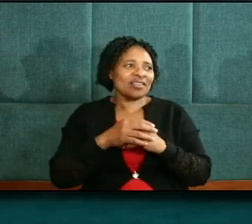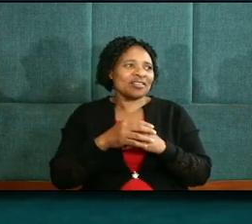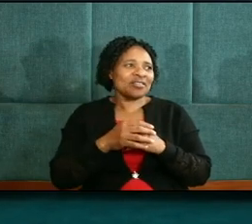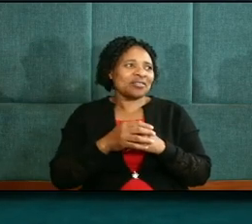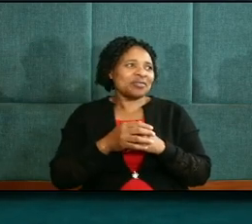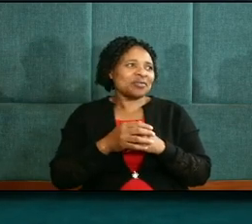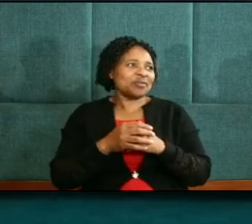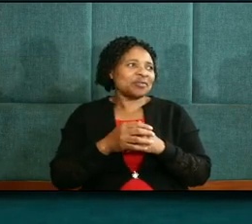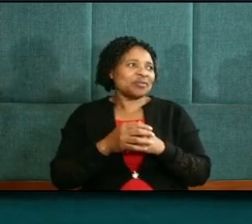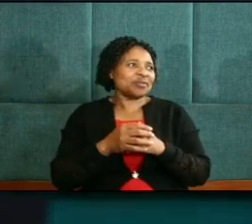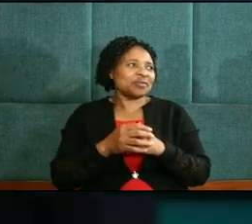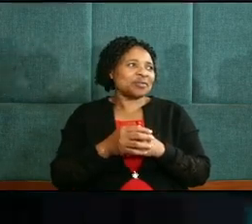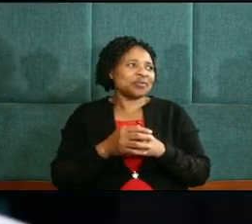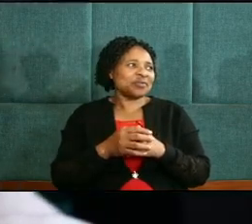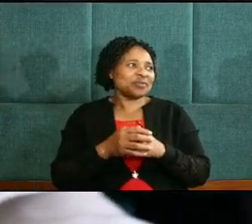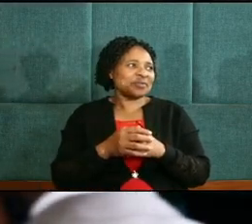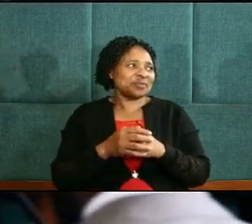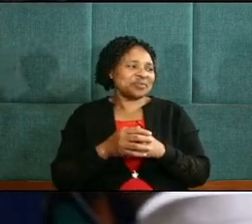nay. It's carried.